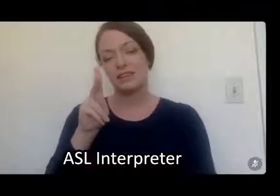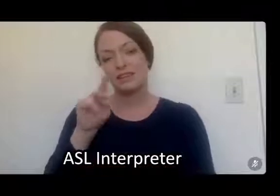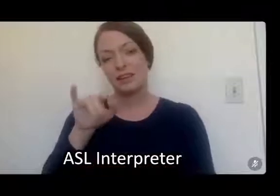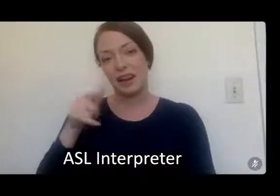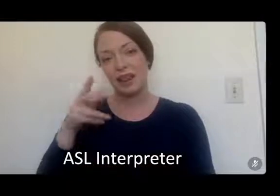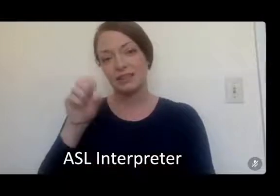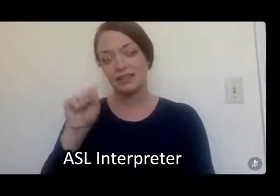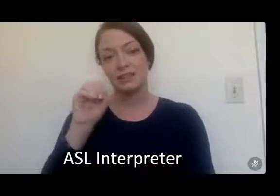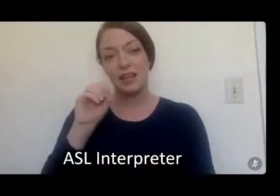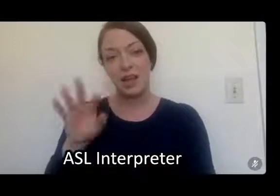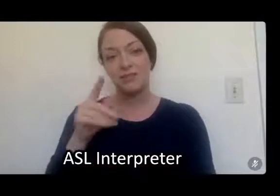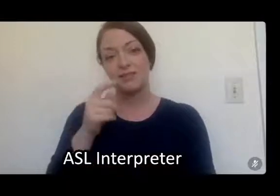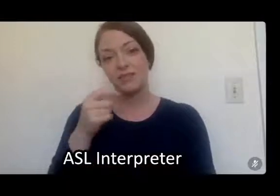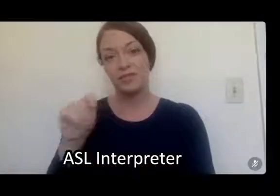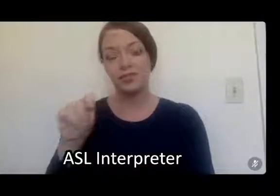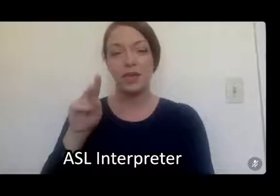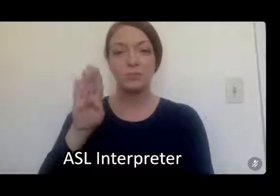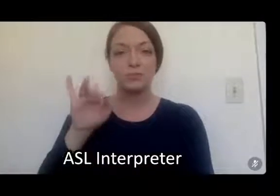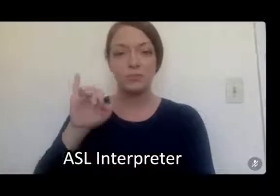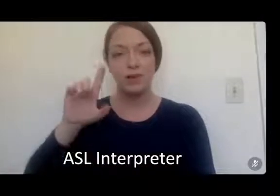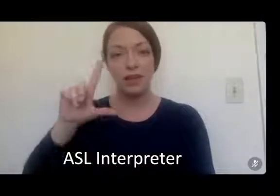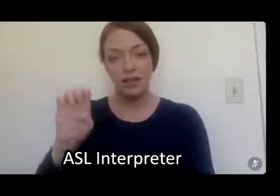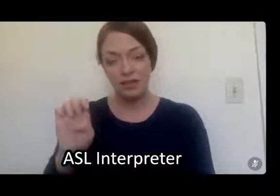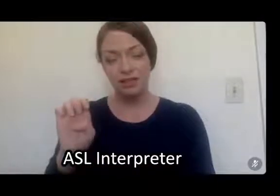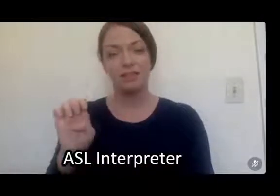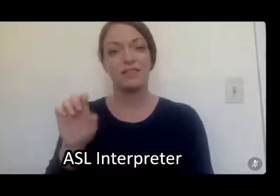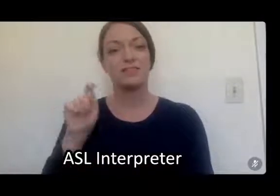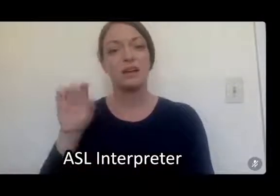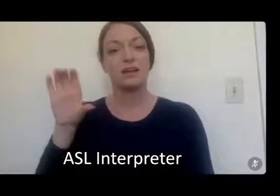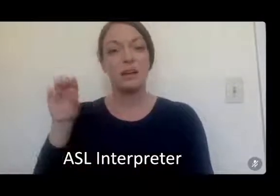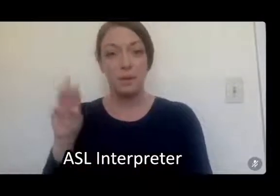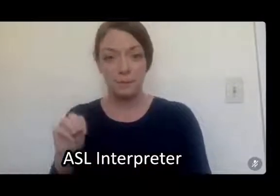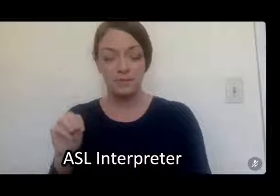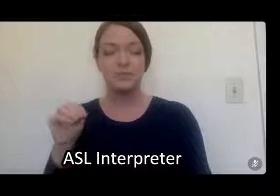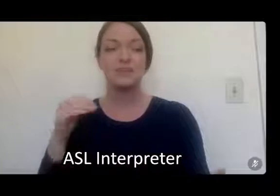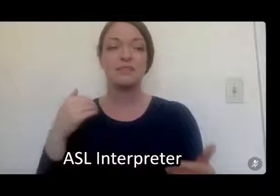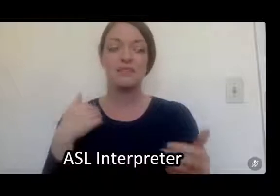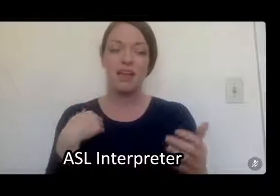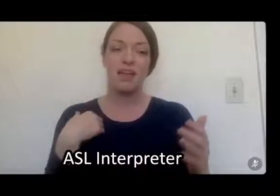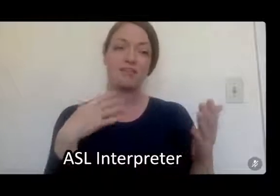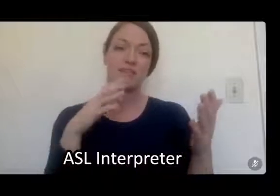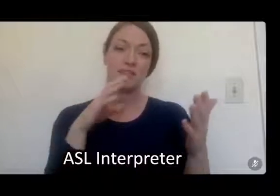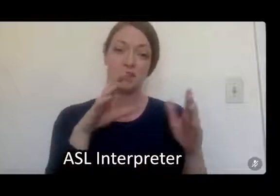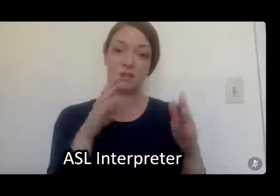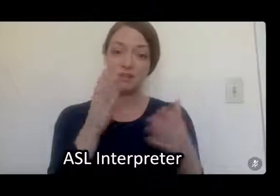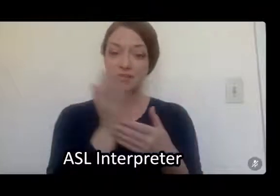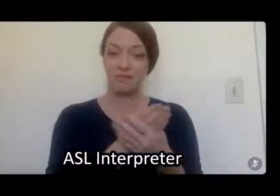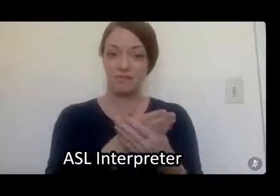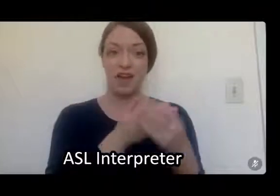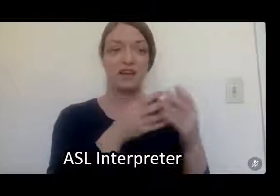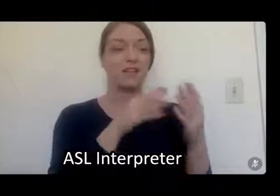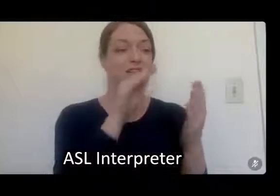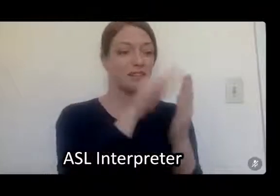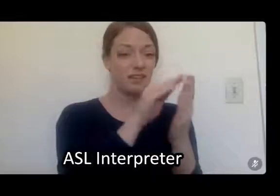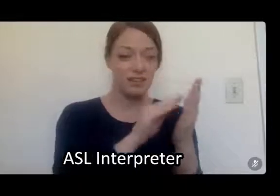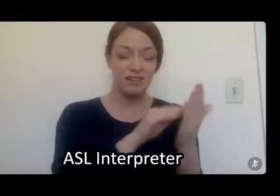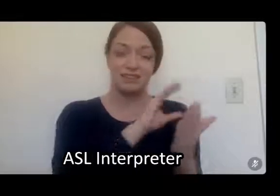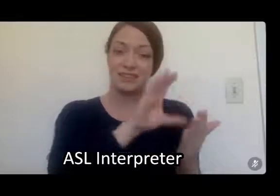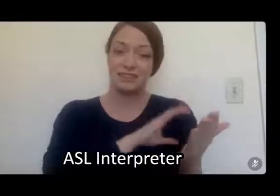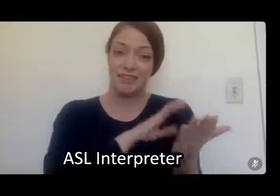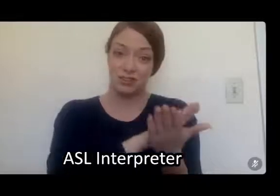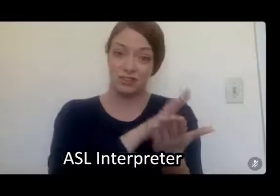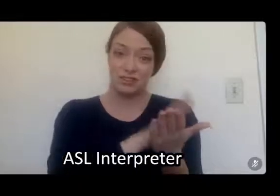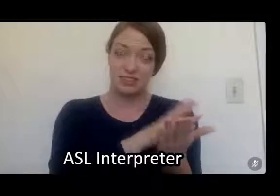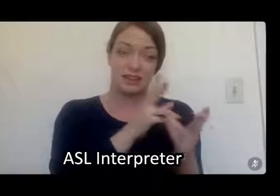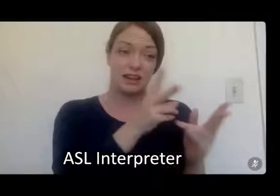Avray. It is a character sheet you can fill out on a Google Sheet and then sync it with Discord. So what does